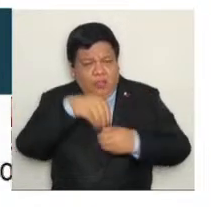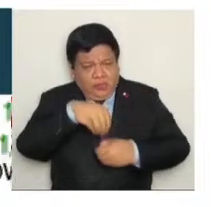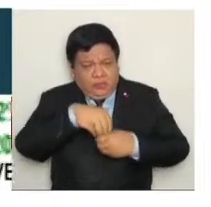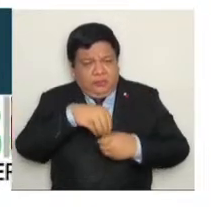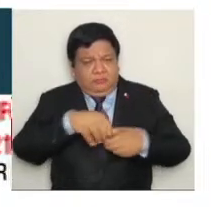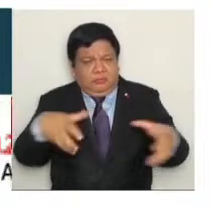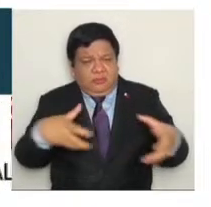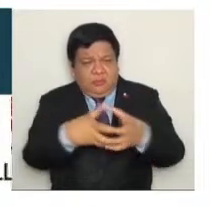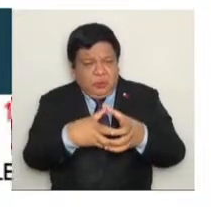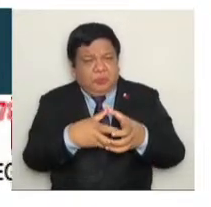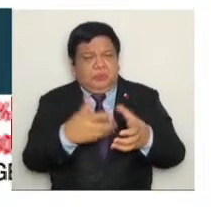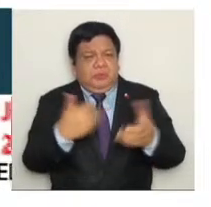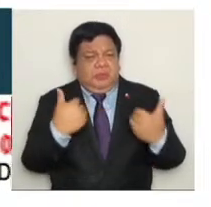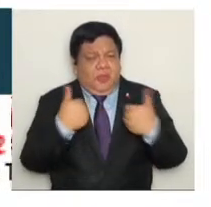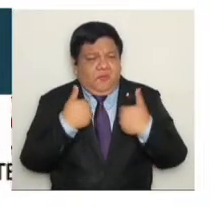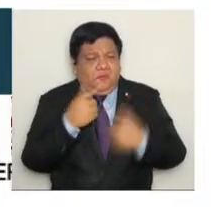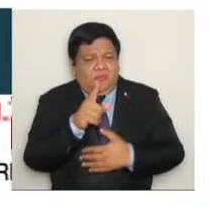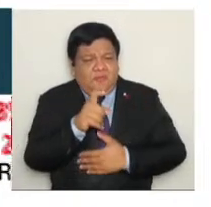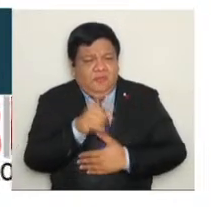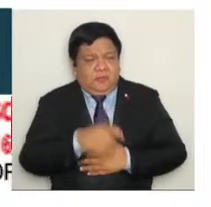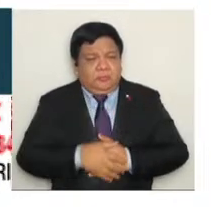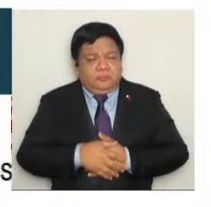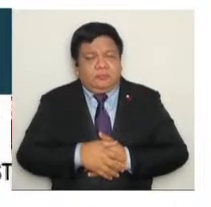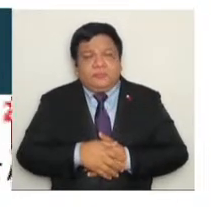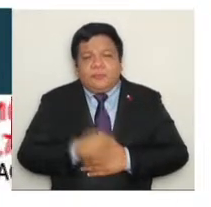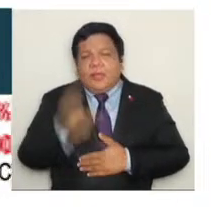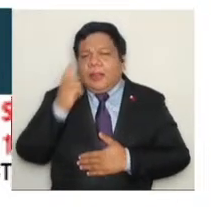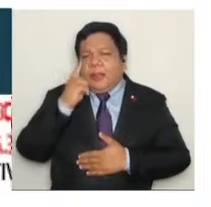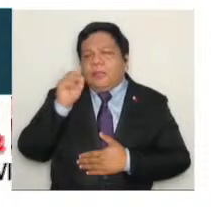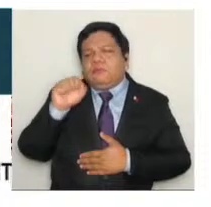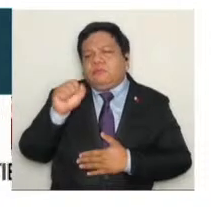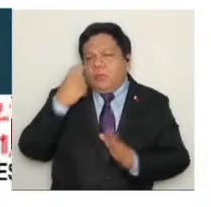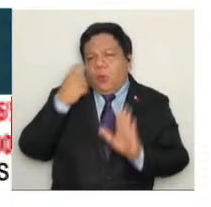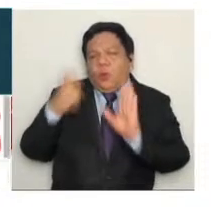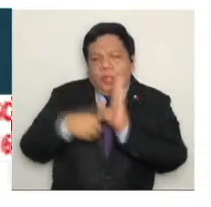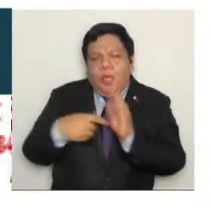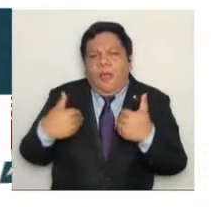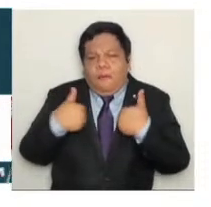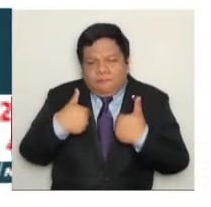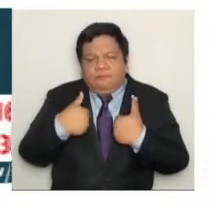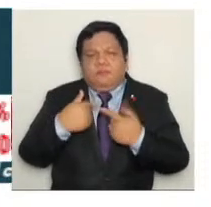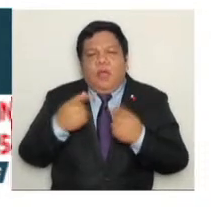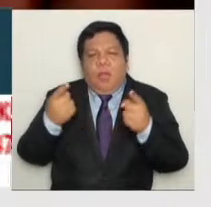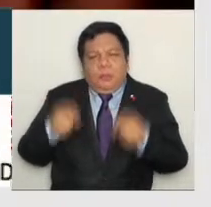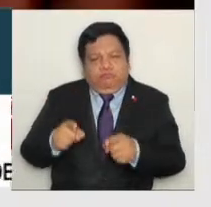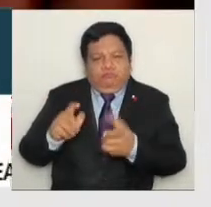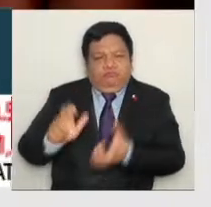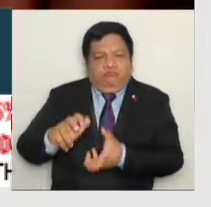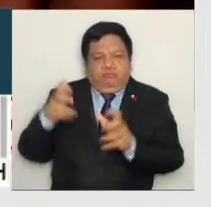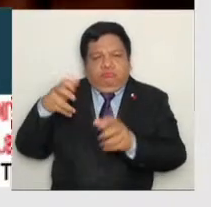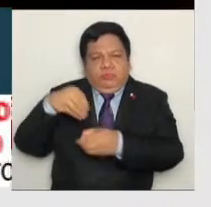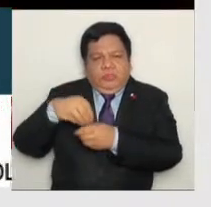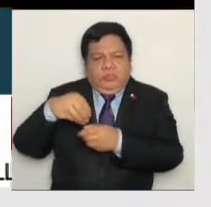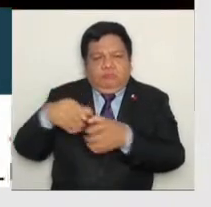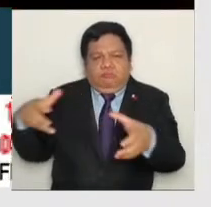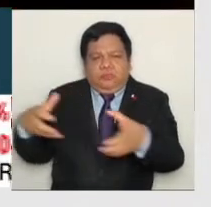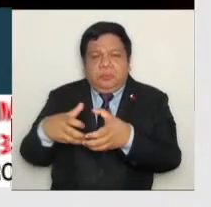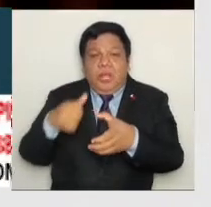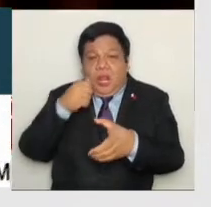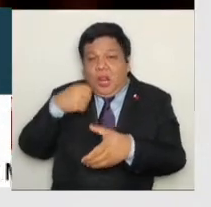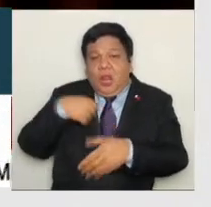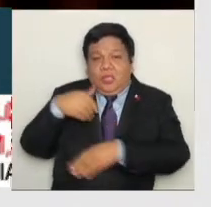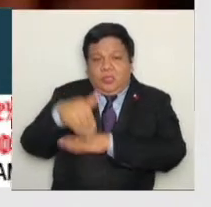cracks within the party? Well, I think he acknowledged that there is an ongoing rift, and he said last night that he wants it solved in a legal